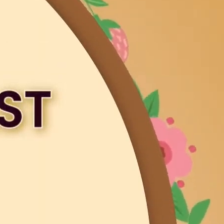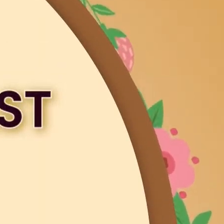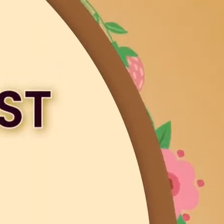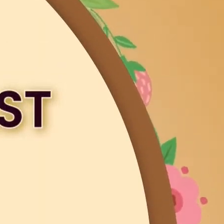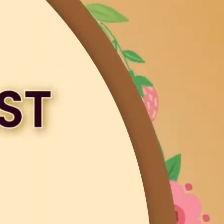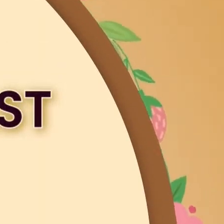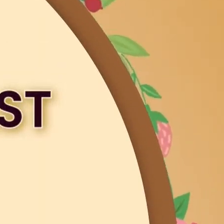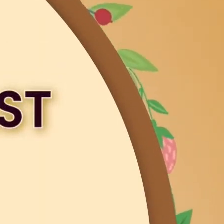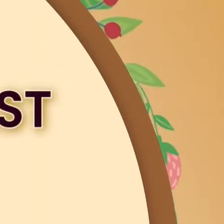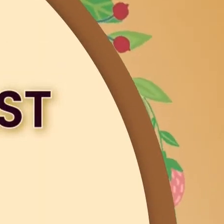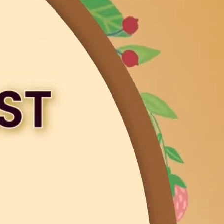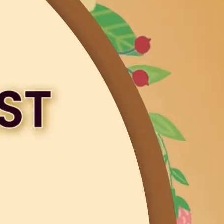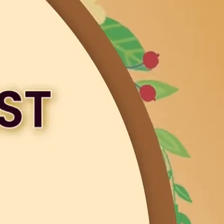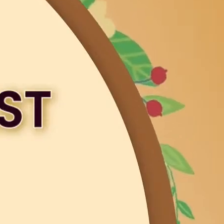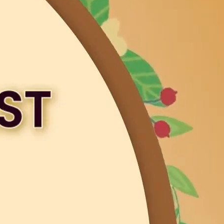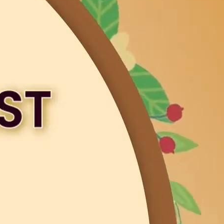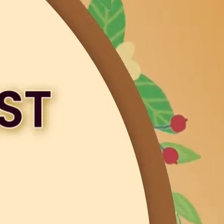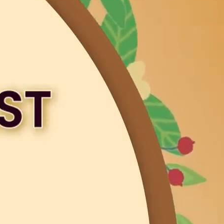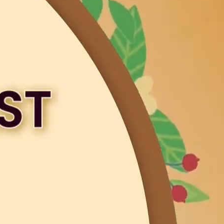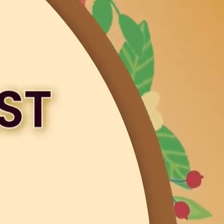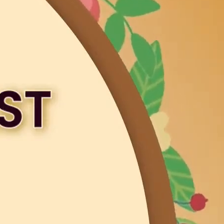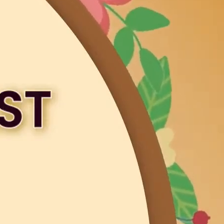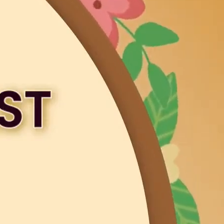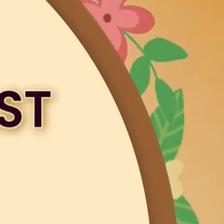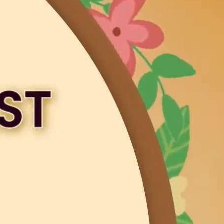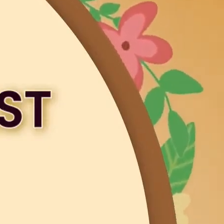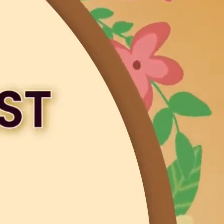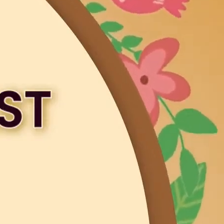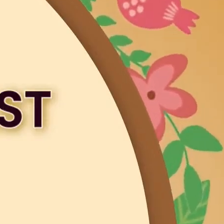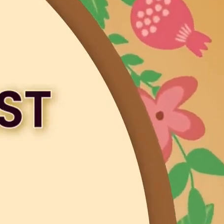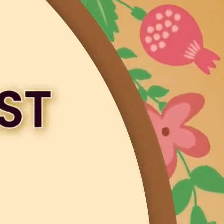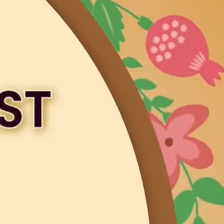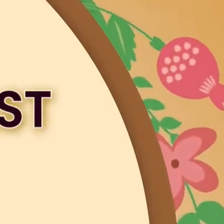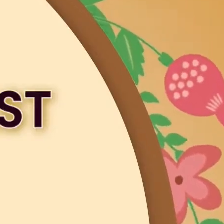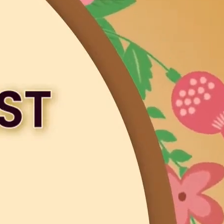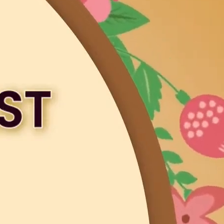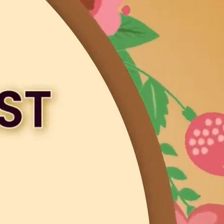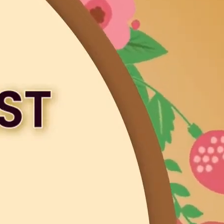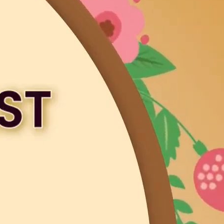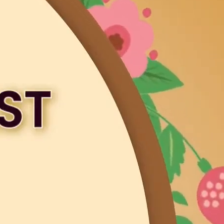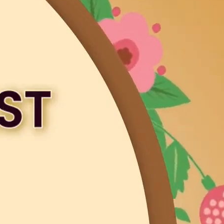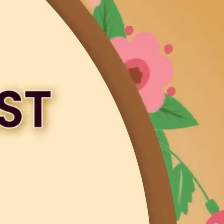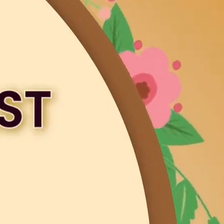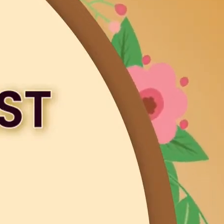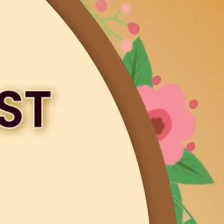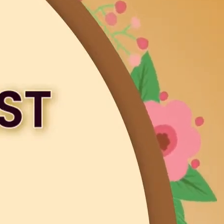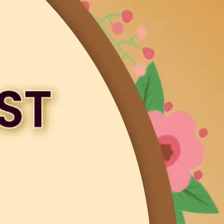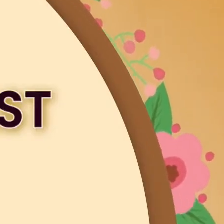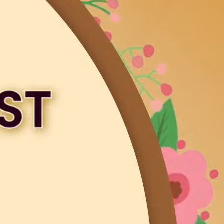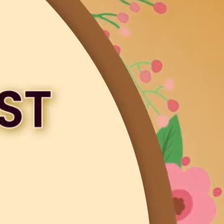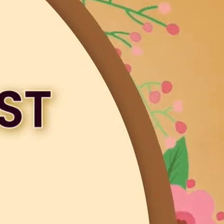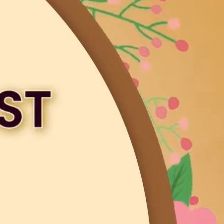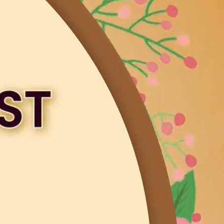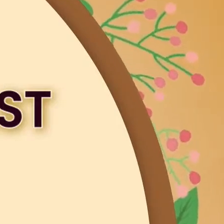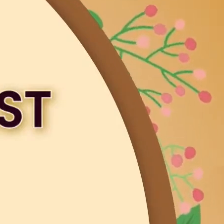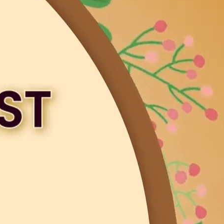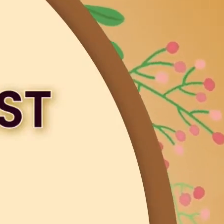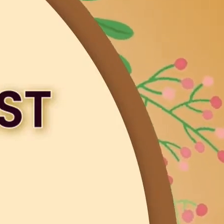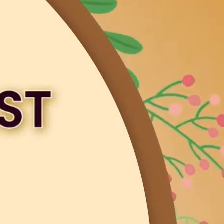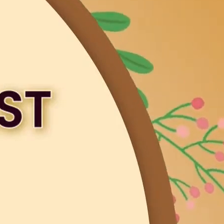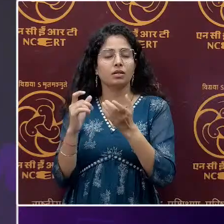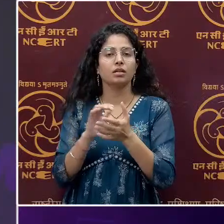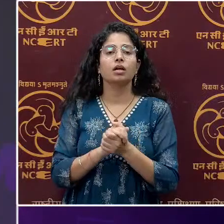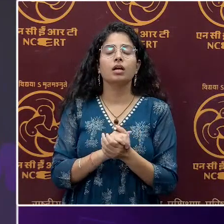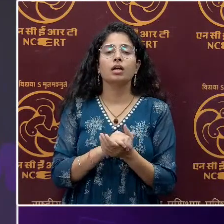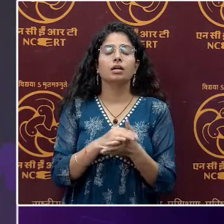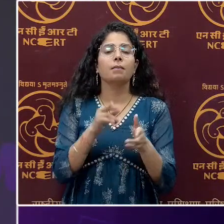words, but here we are going to see story through pictures. Okay. Pictorial interpretation of the incidents